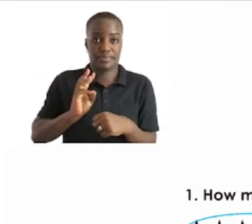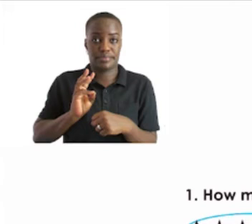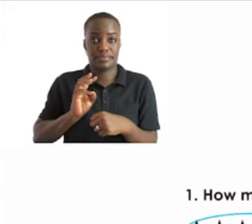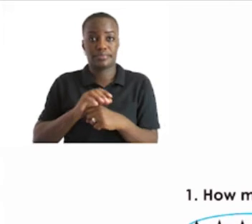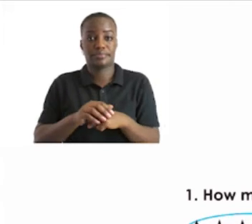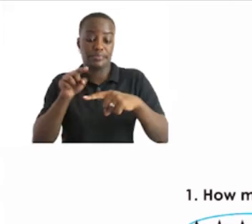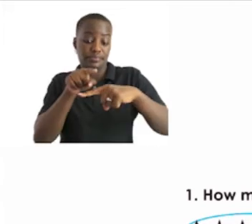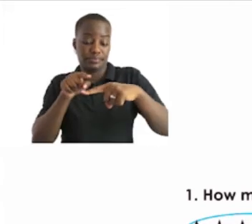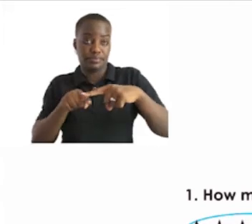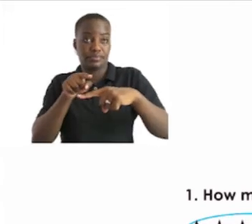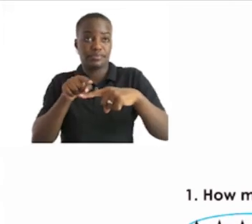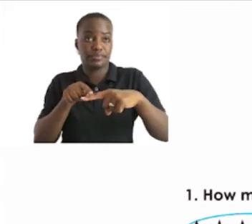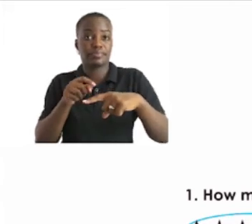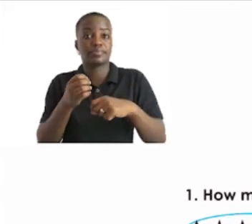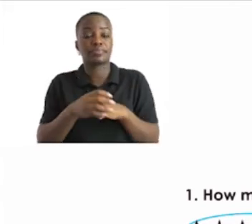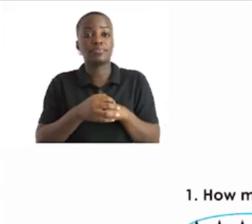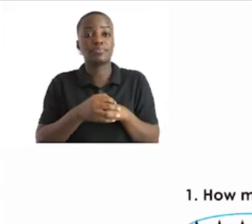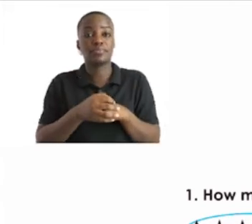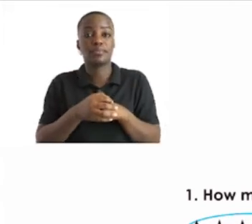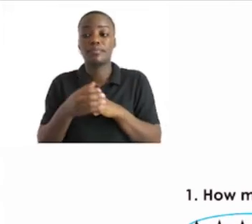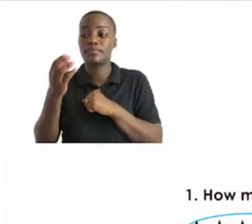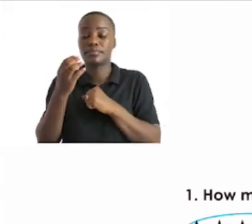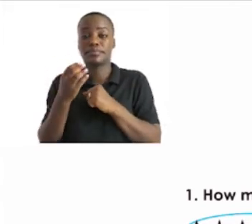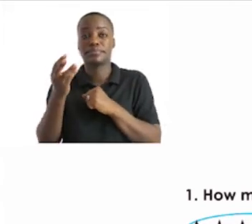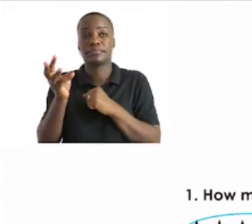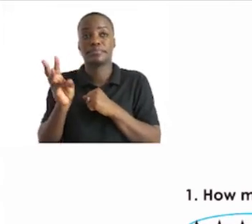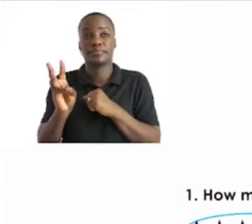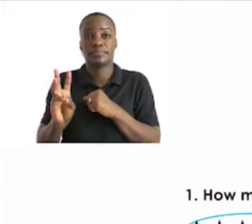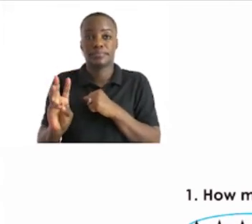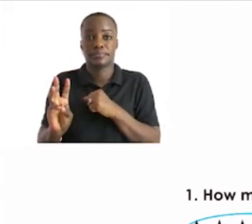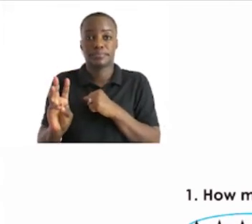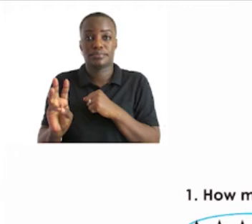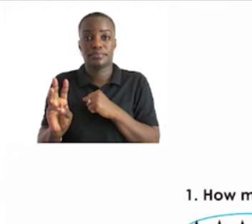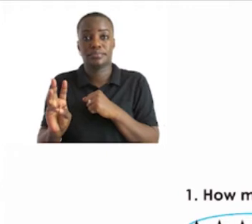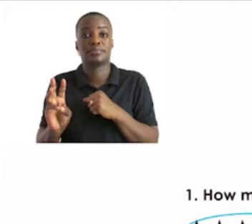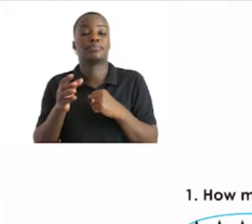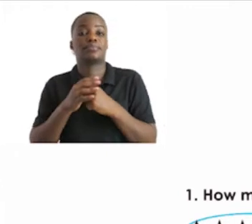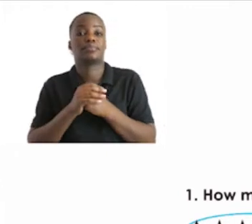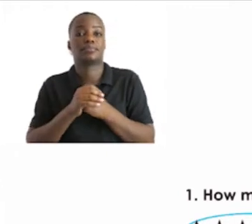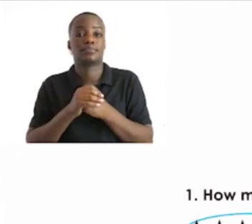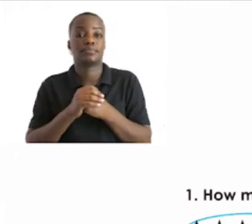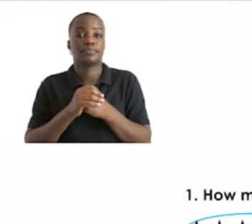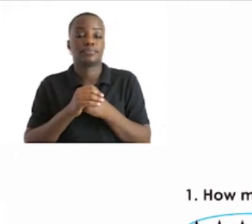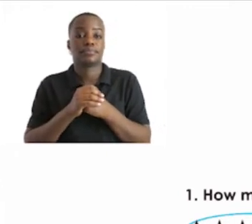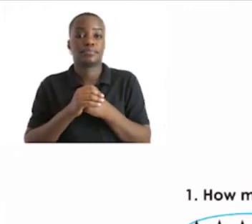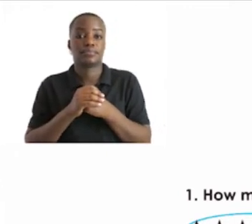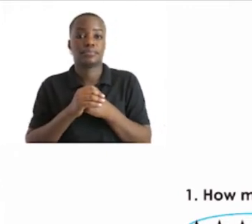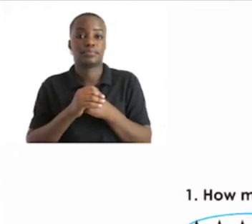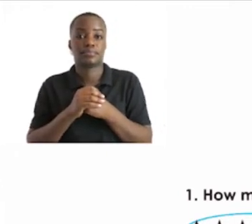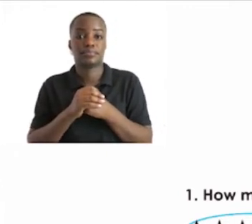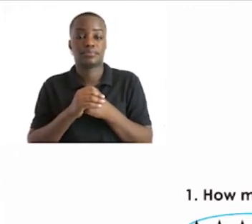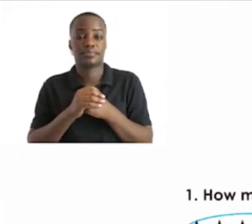we put the division sign, as you can see, which is 2 small boxes or 2 dots and a line